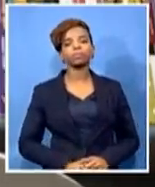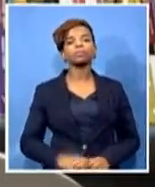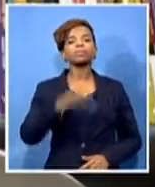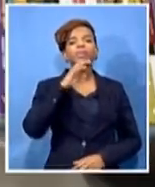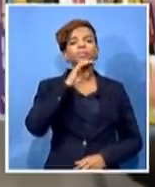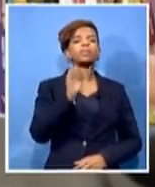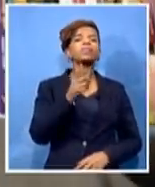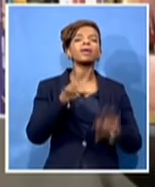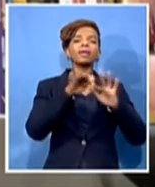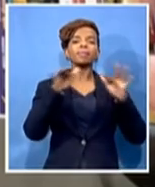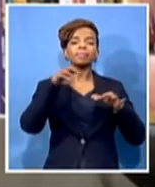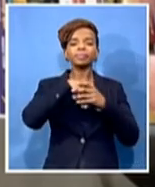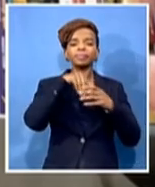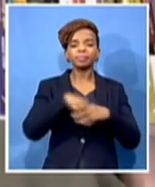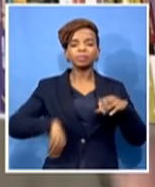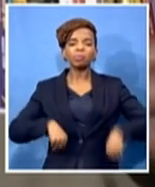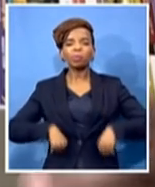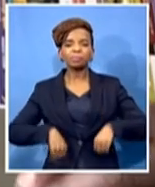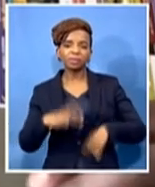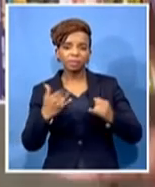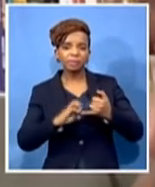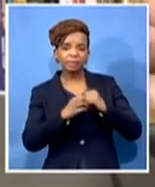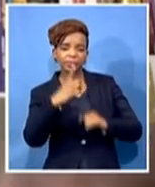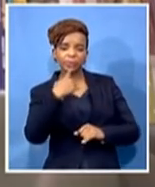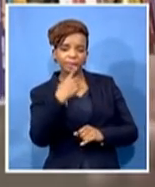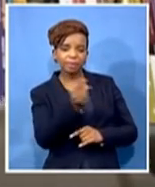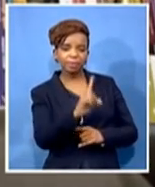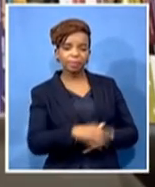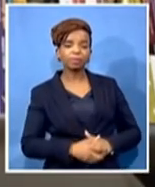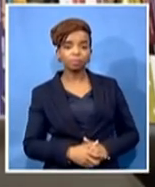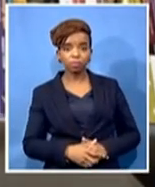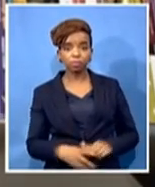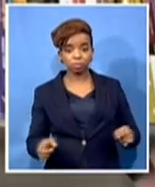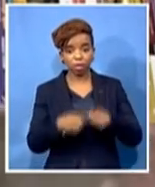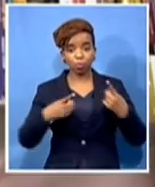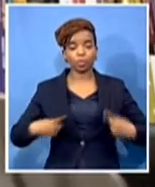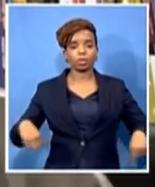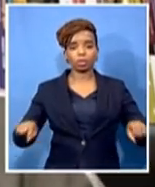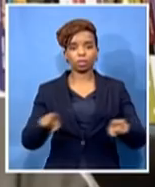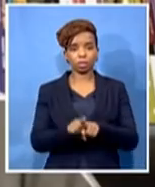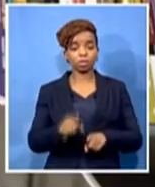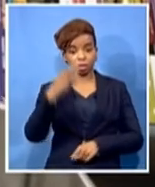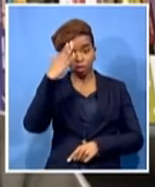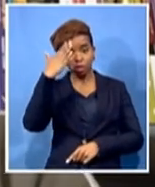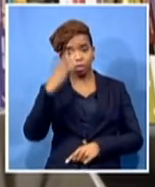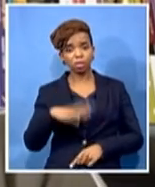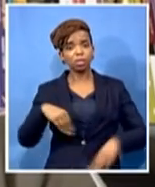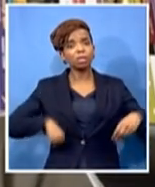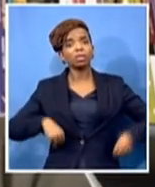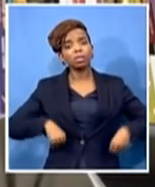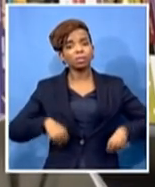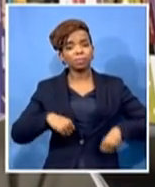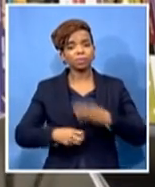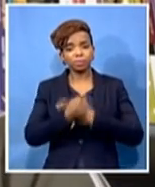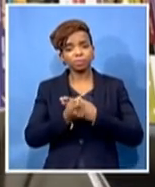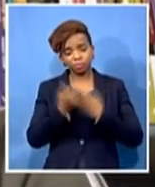say, we are aware of the corrupt activities that are leveled against us, but we're also saying that there's